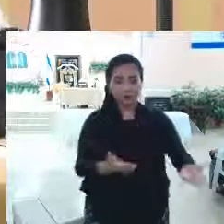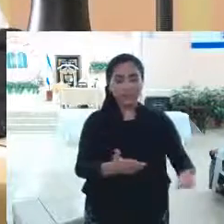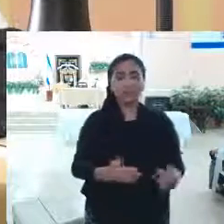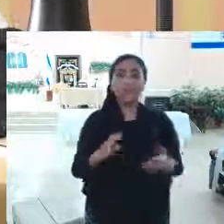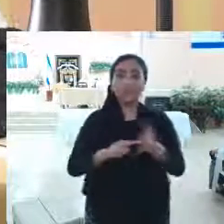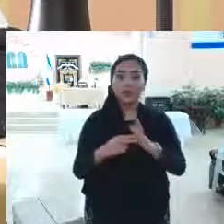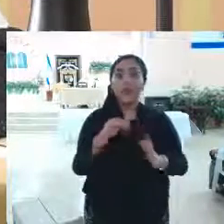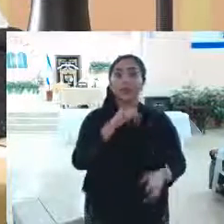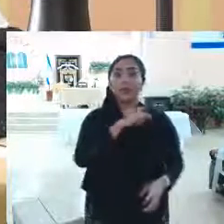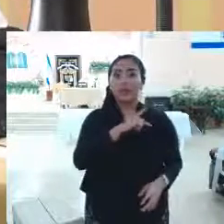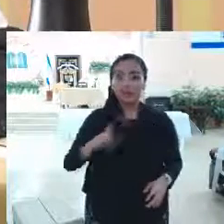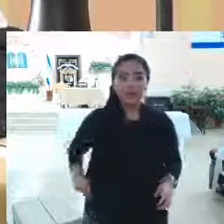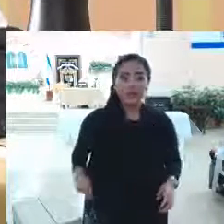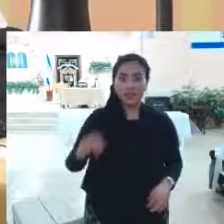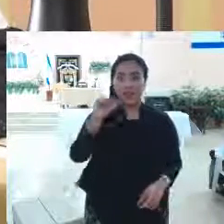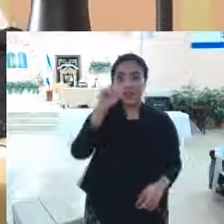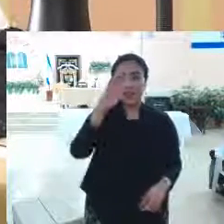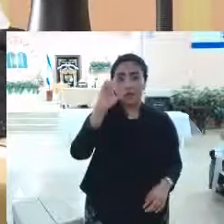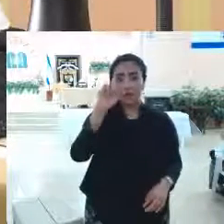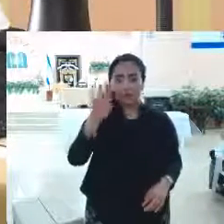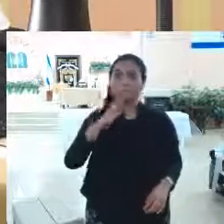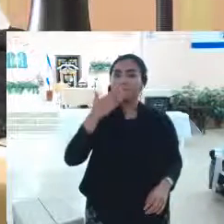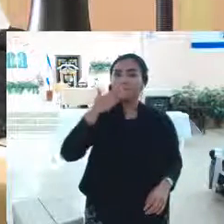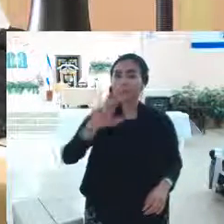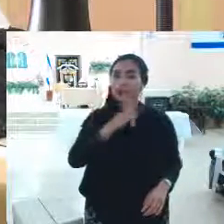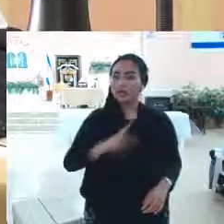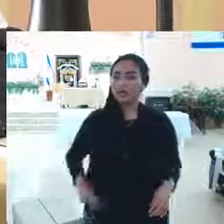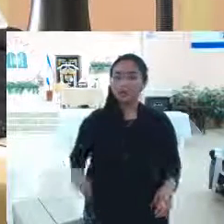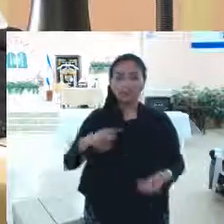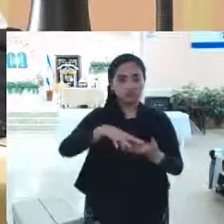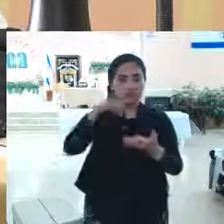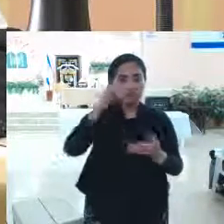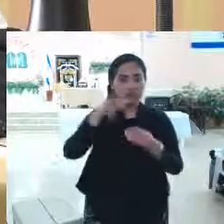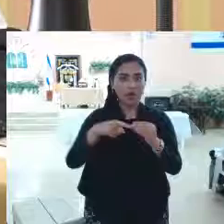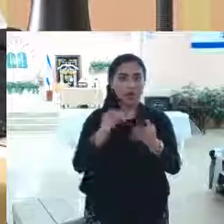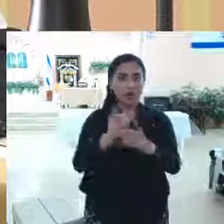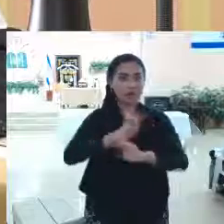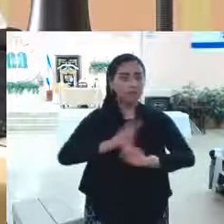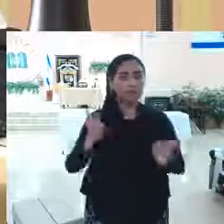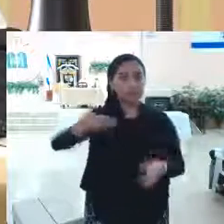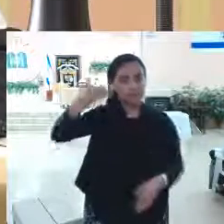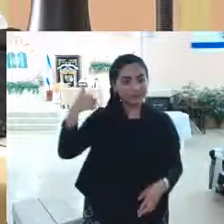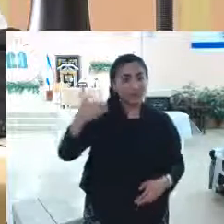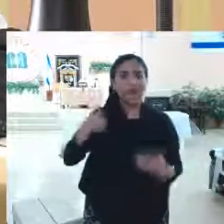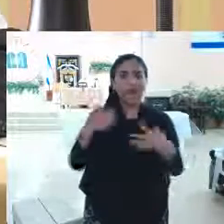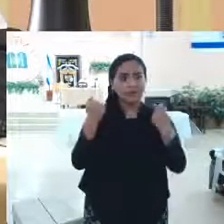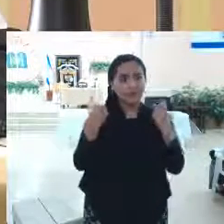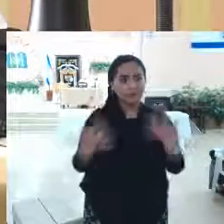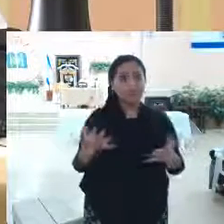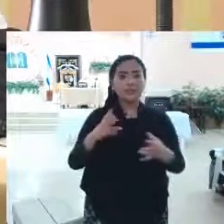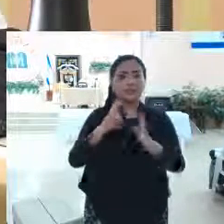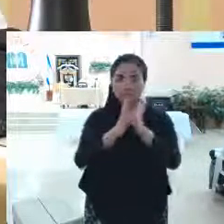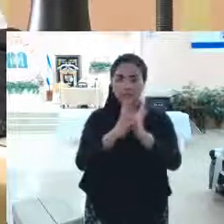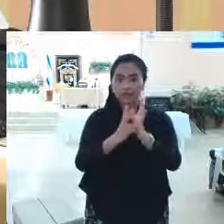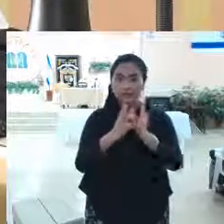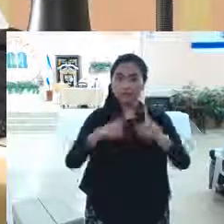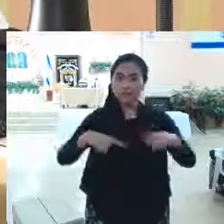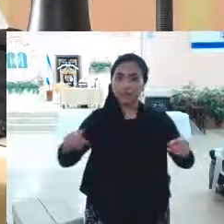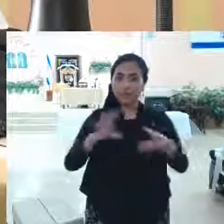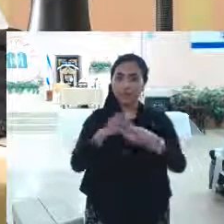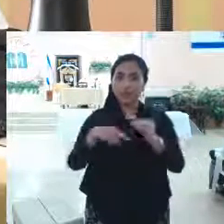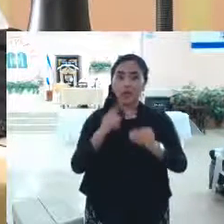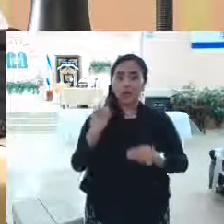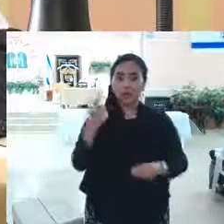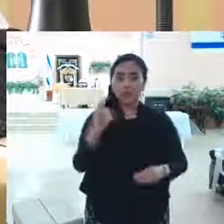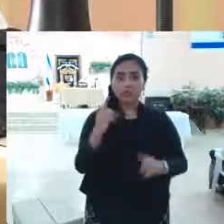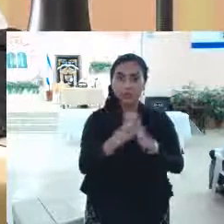then, rey Acaz the fue king infiel. Ahaz, he was Ya hemos unloyal. estudiado todo We've eso. already studied Hay all of that. varios videos There are different del videos primer